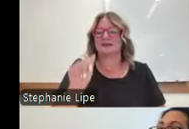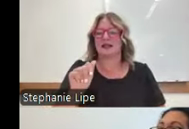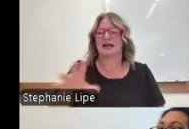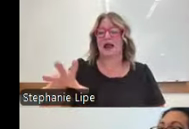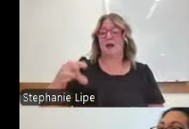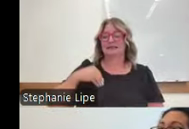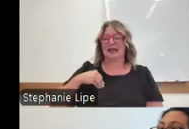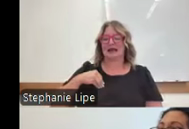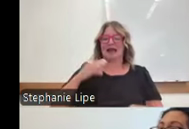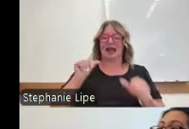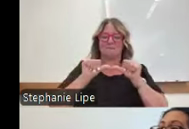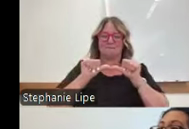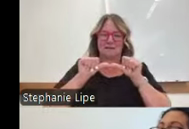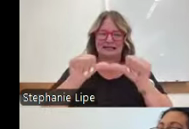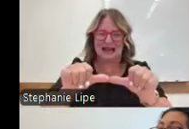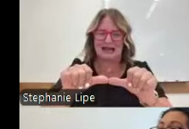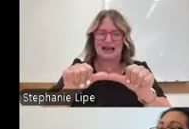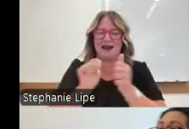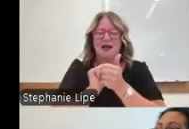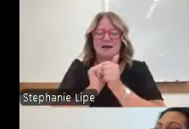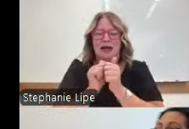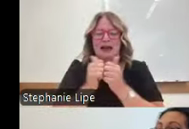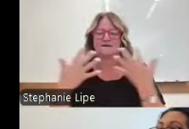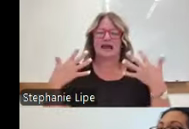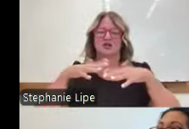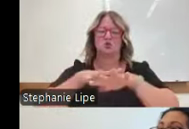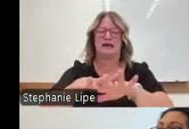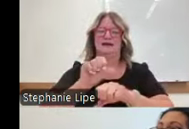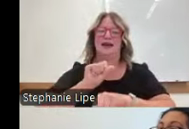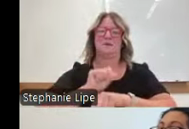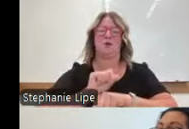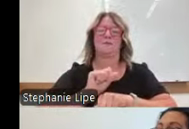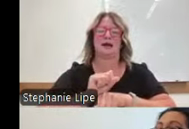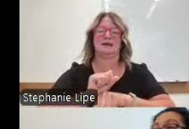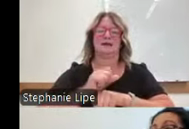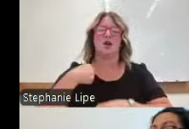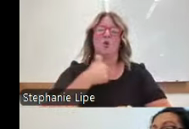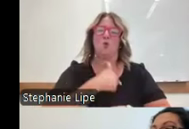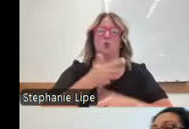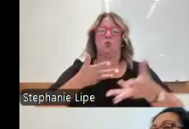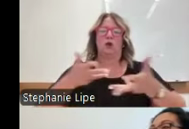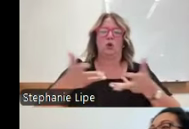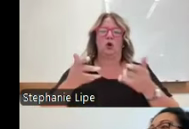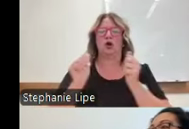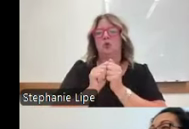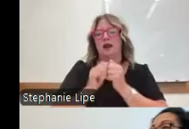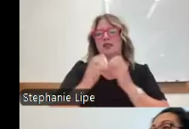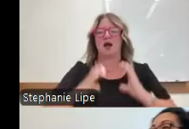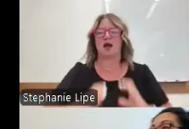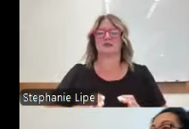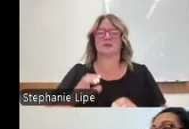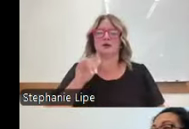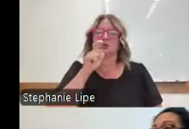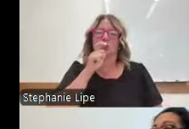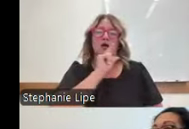help individuals who have disabilities obtain and maintain this competitive integrated employment. We